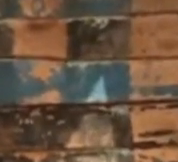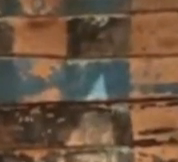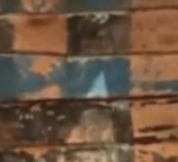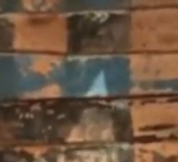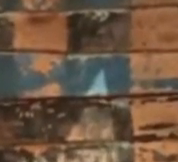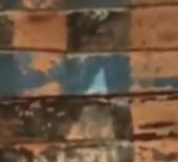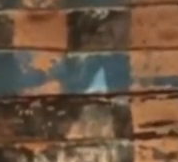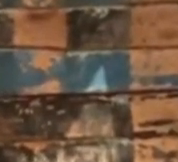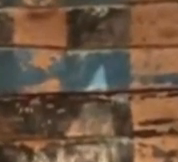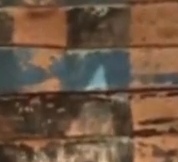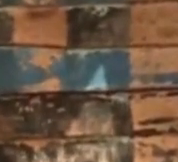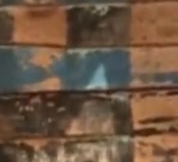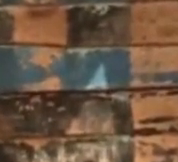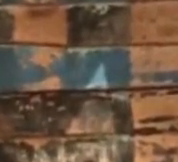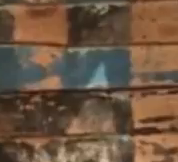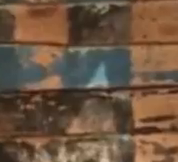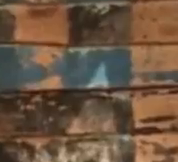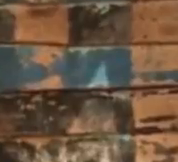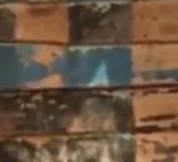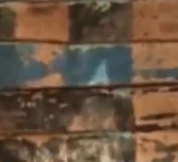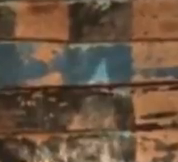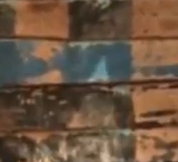I'm 25 years old.